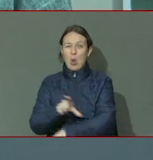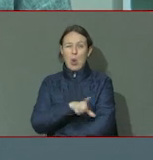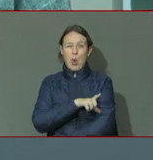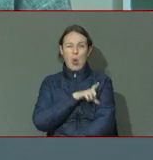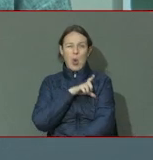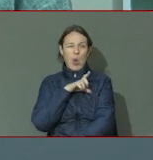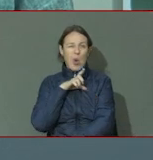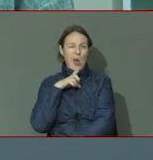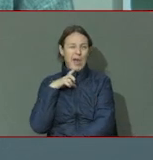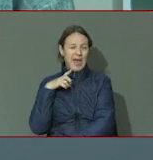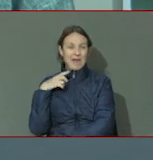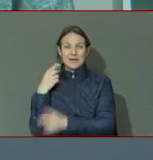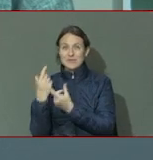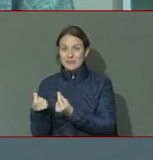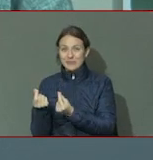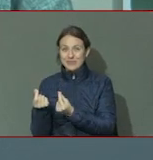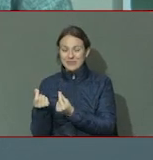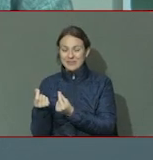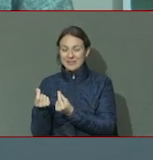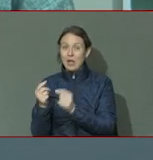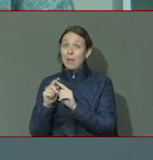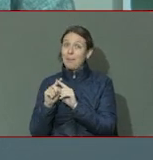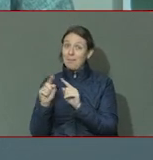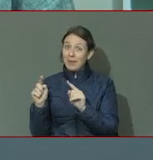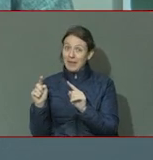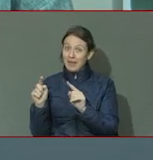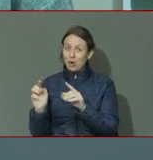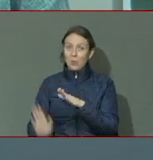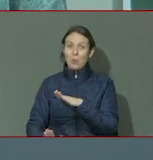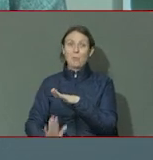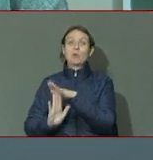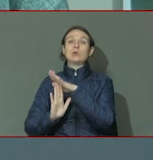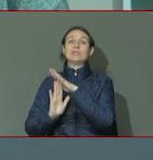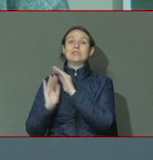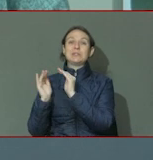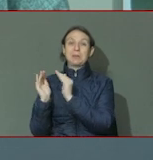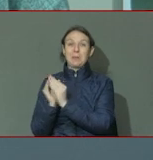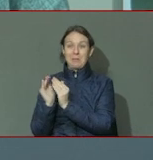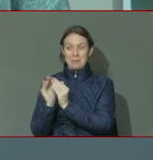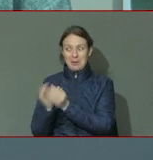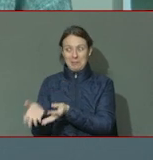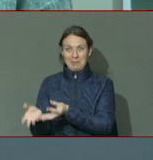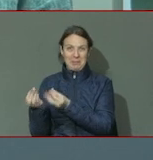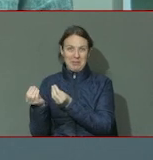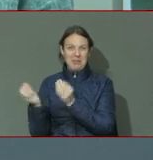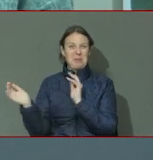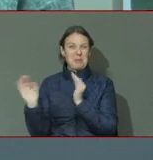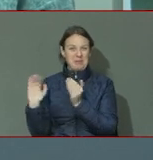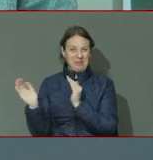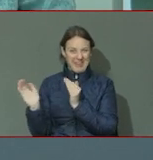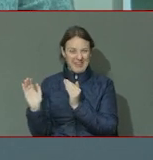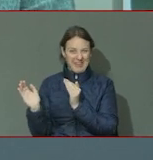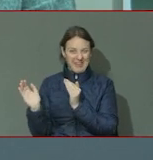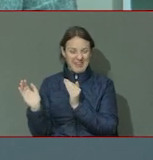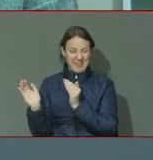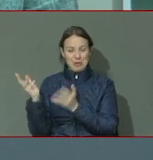reach your goal, but you will obtain the most marks that you are able to do. So maybe you're not going to